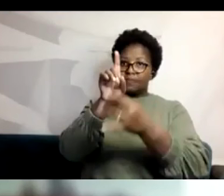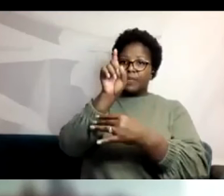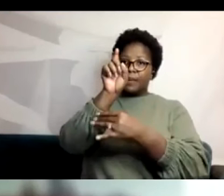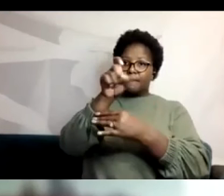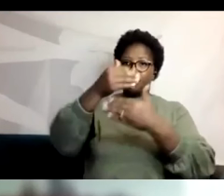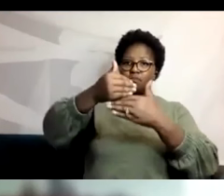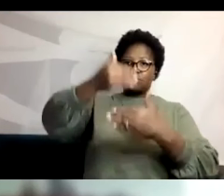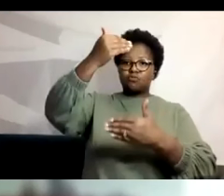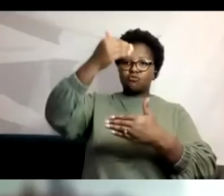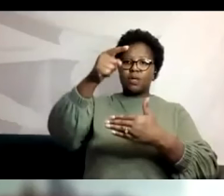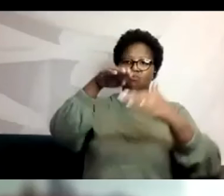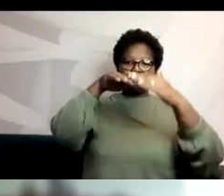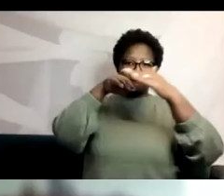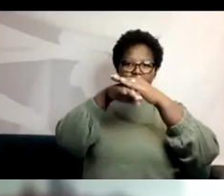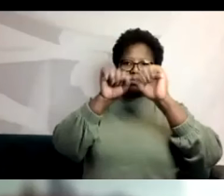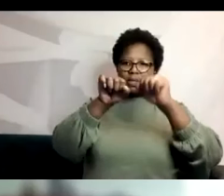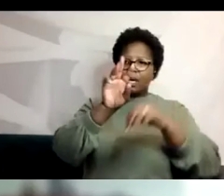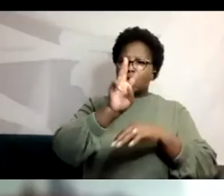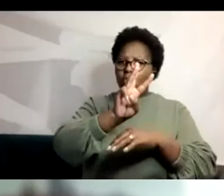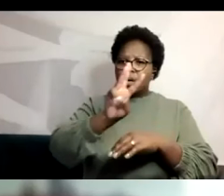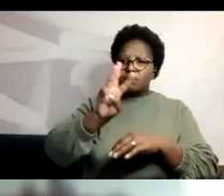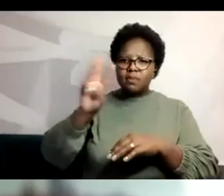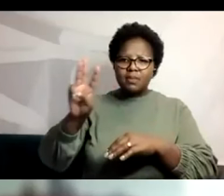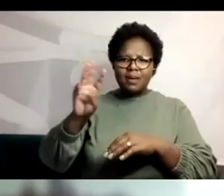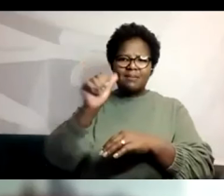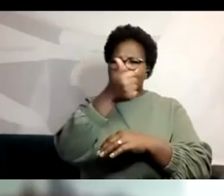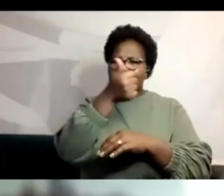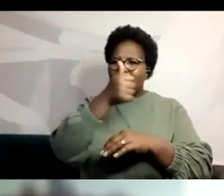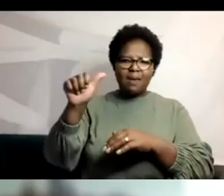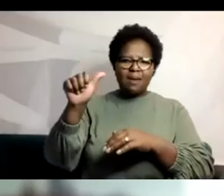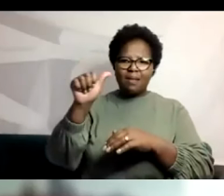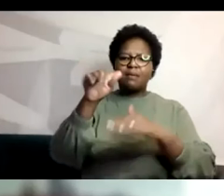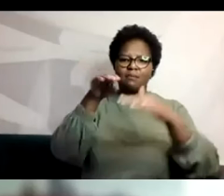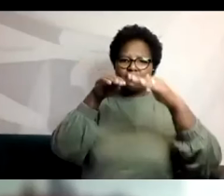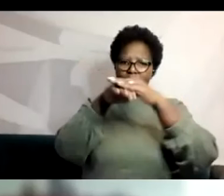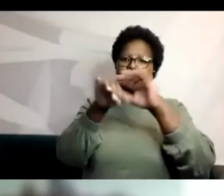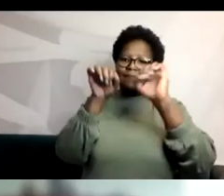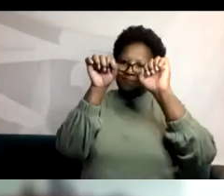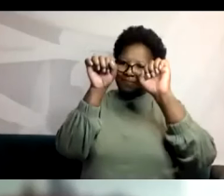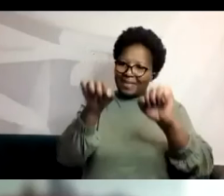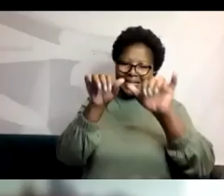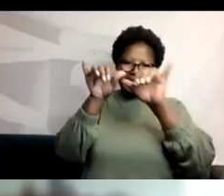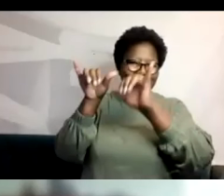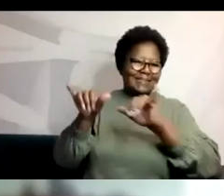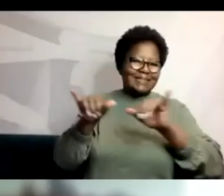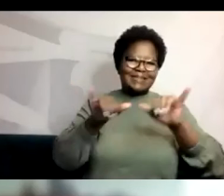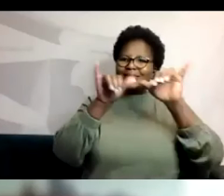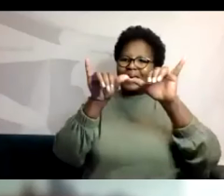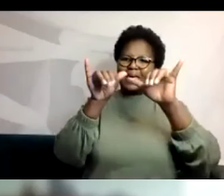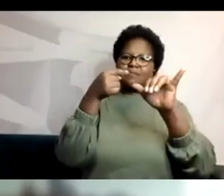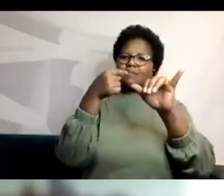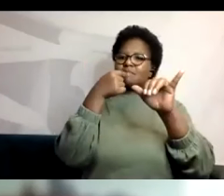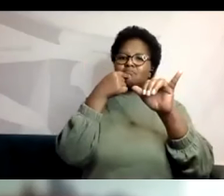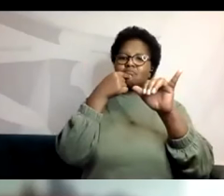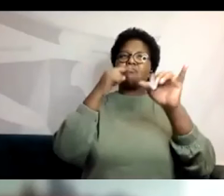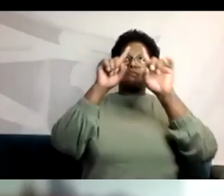access, websites, everything. It works the same exact way as clicking on a mouse